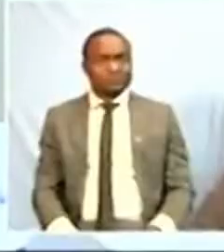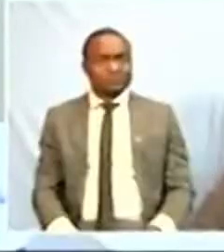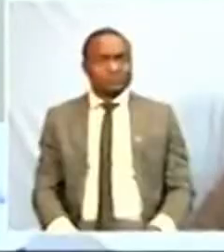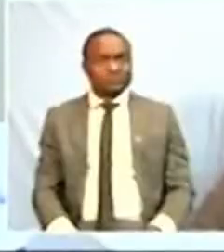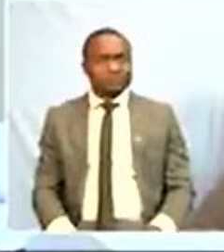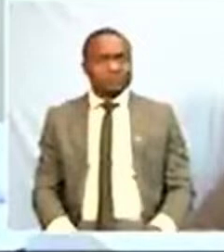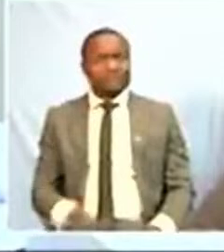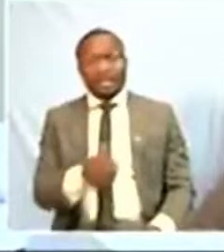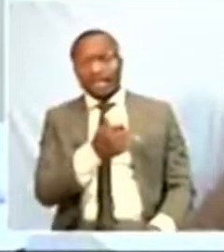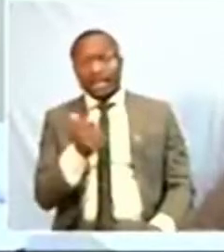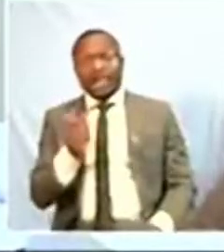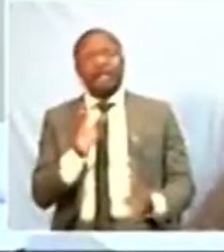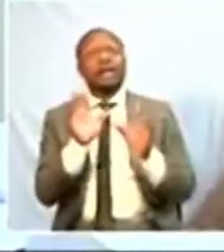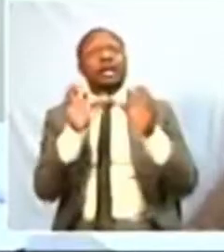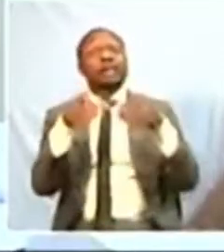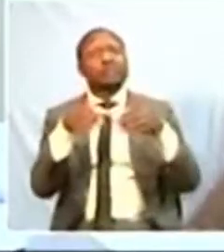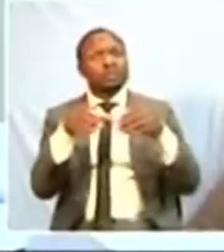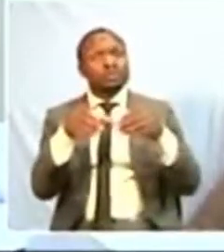In the other councils,